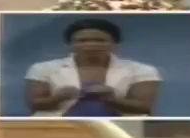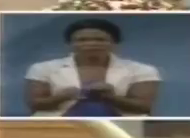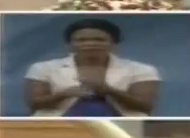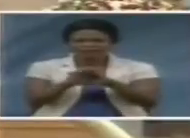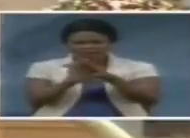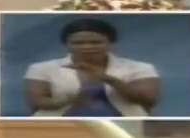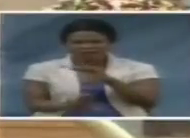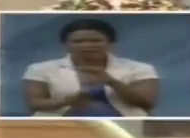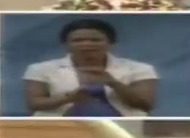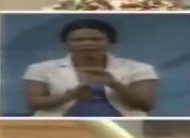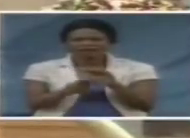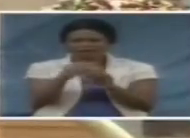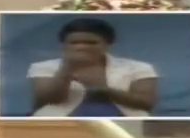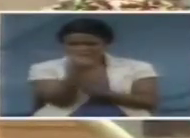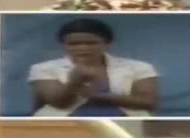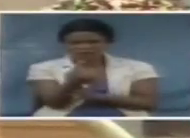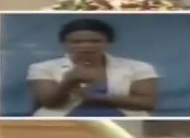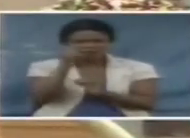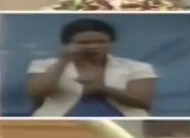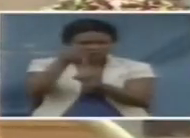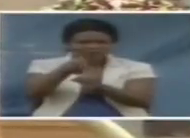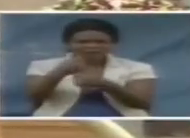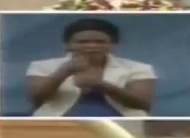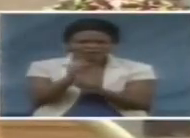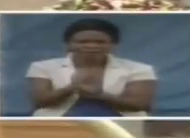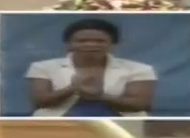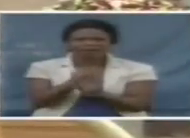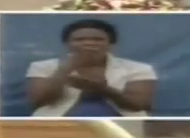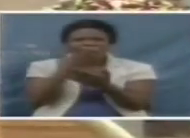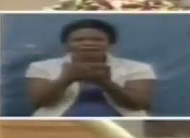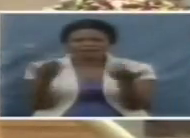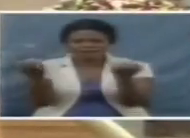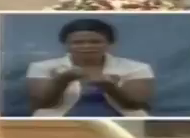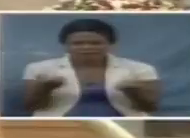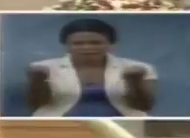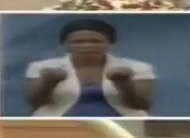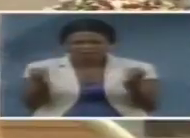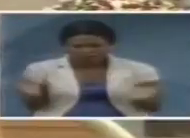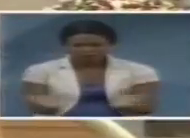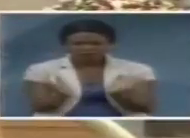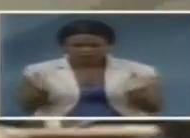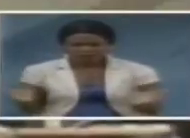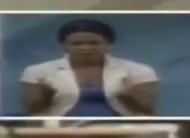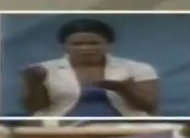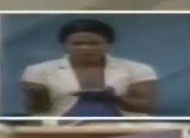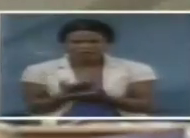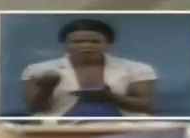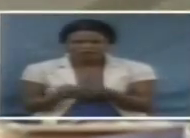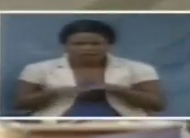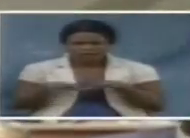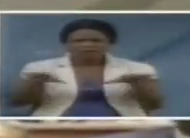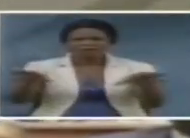interventions under Pillar 1 are aimed at creating a supportive environment to stimulate